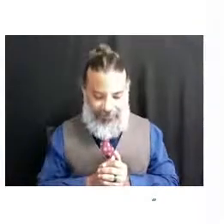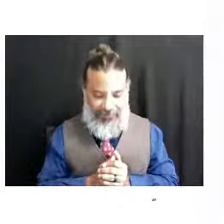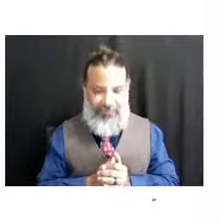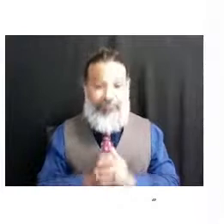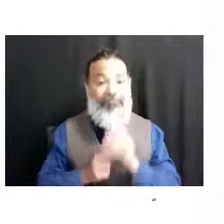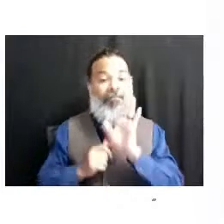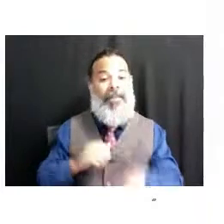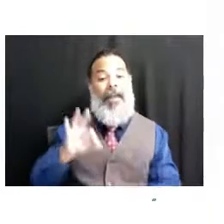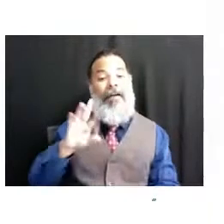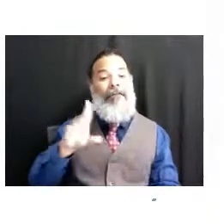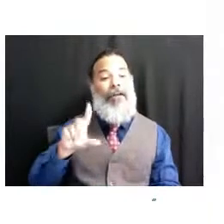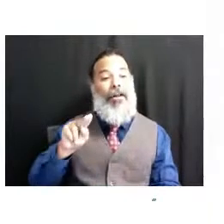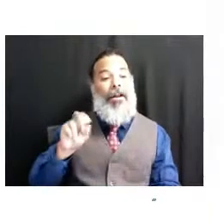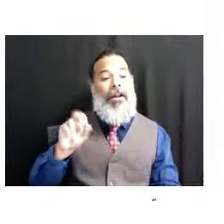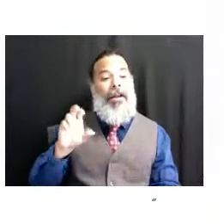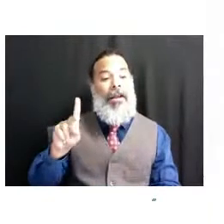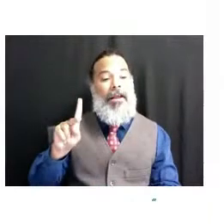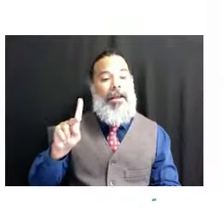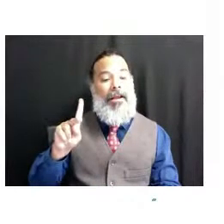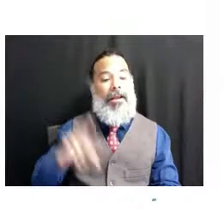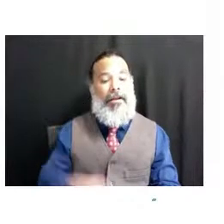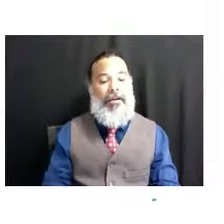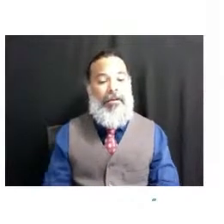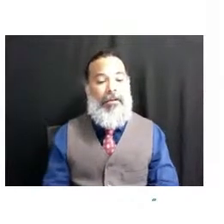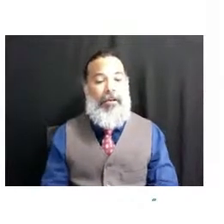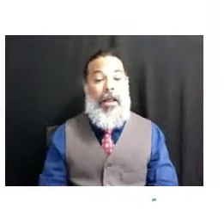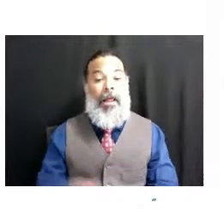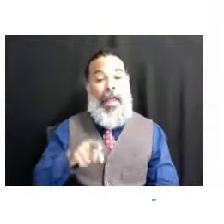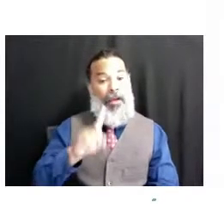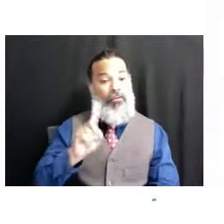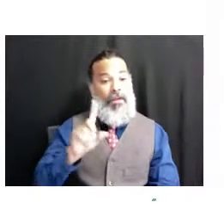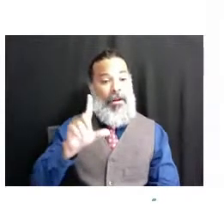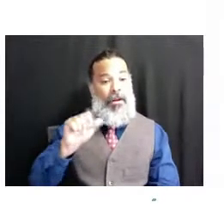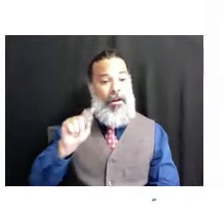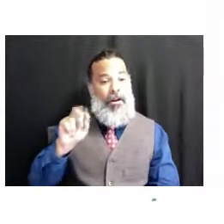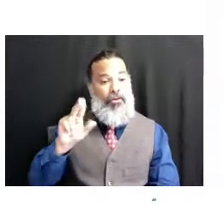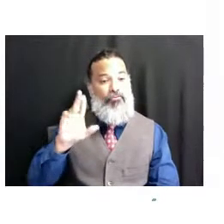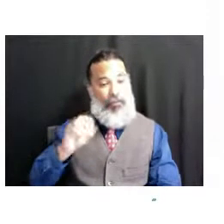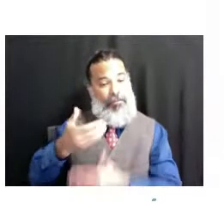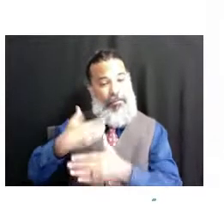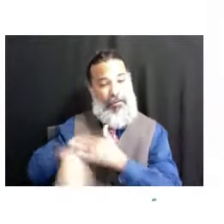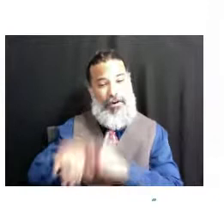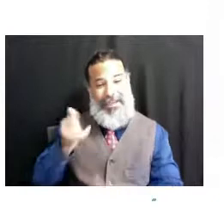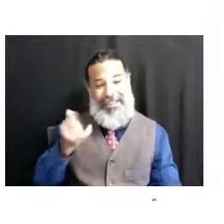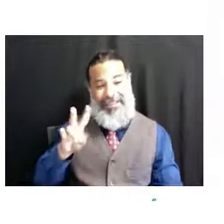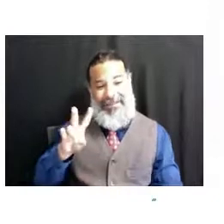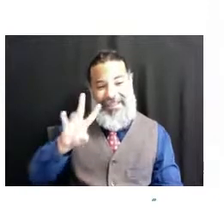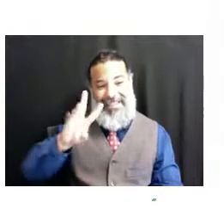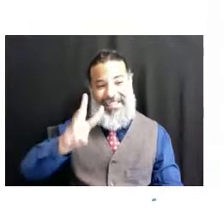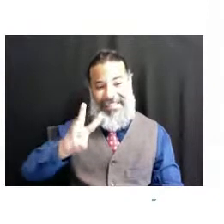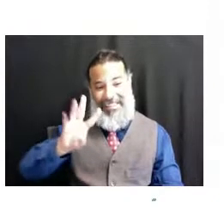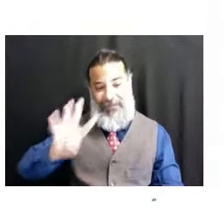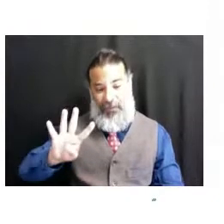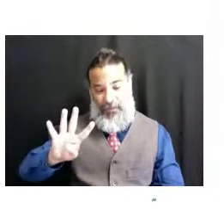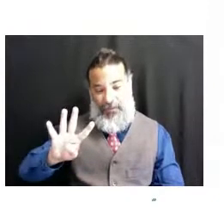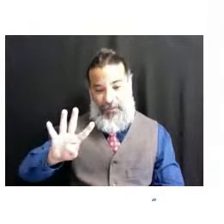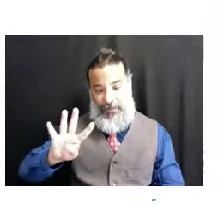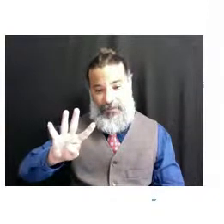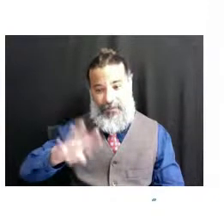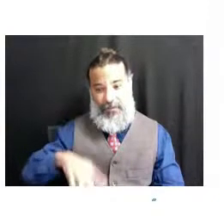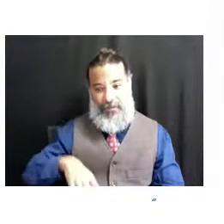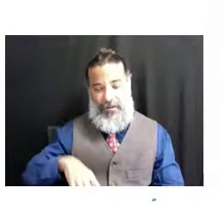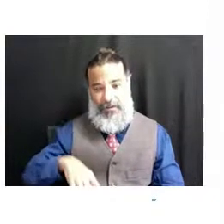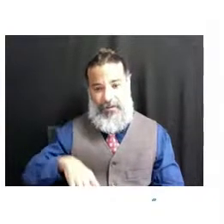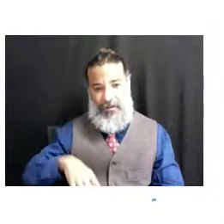This is Full Neck. This is where Latrobe was born in 1764.